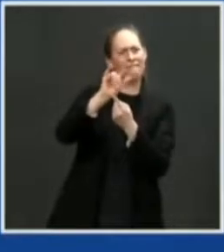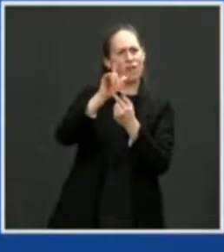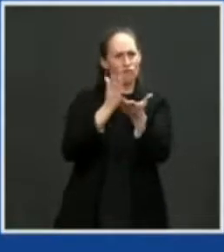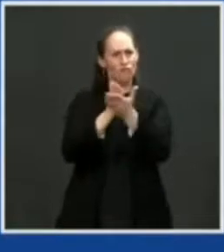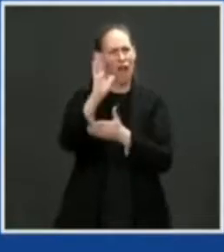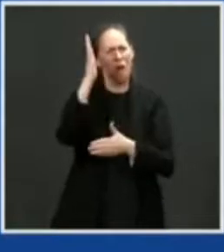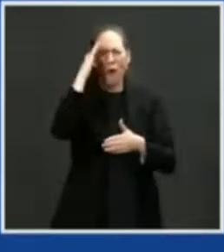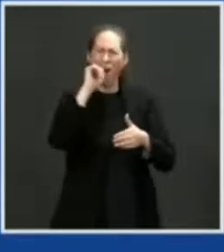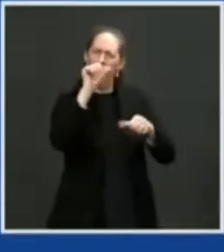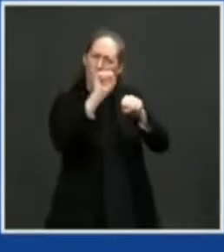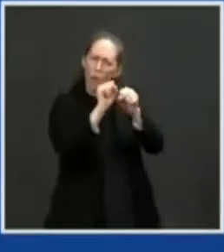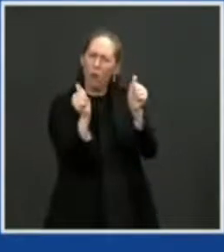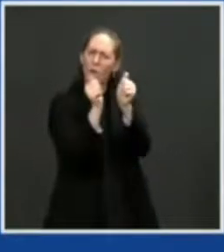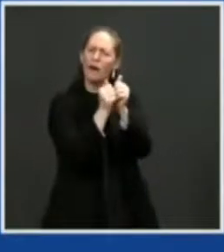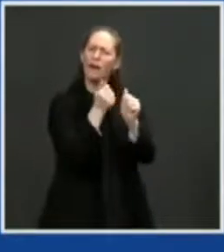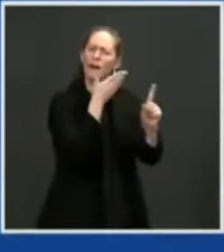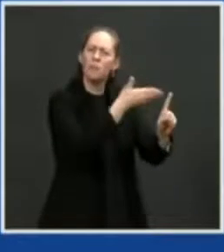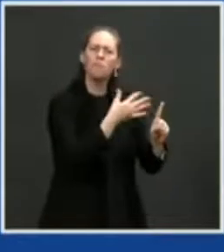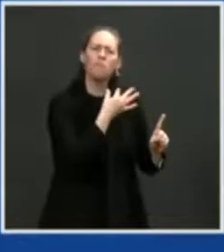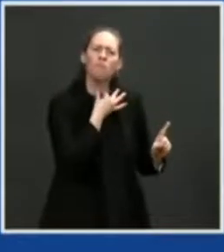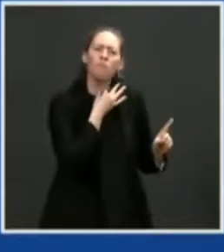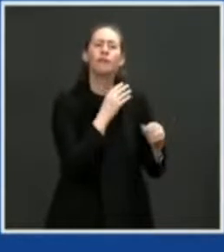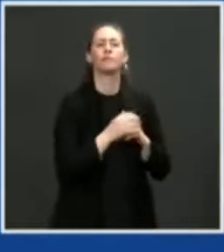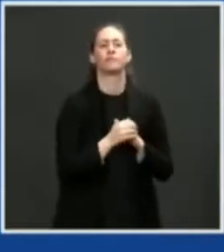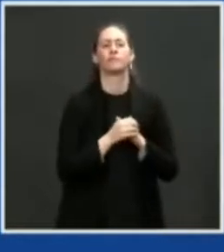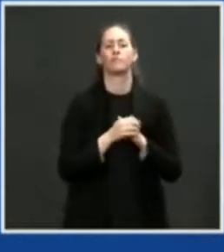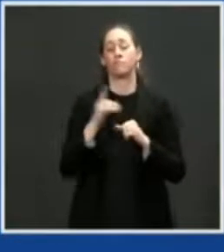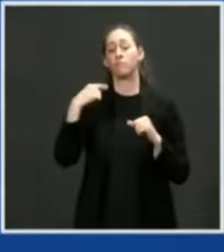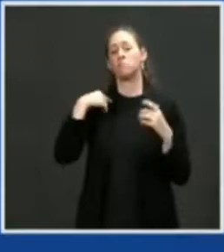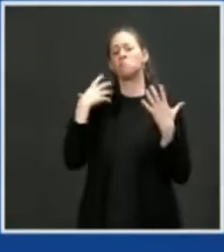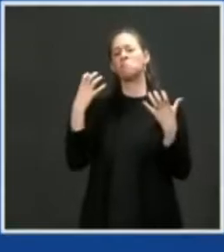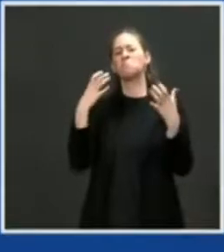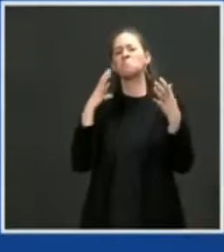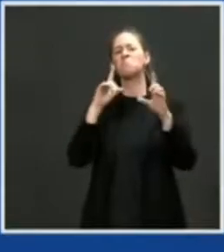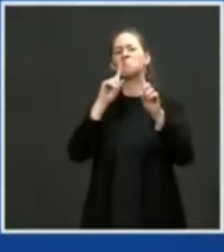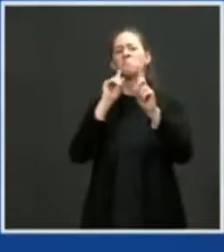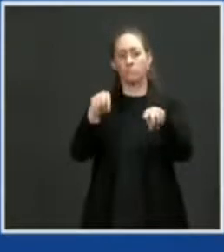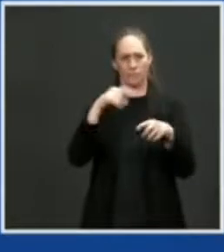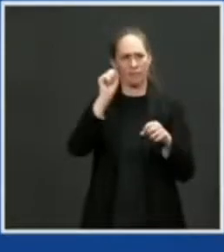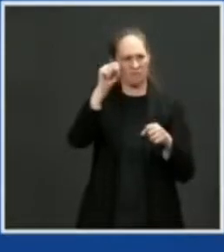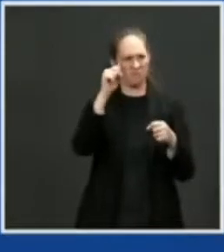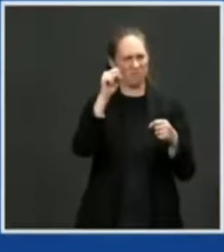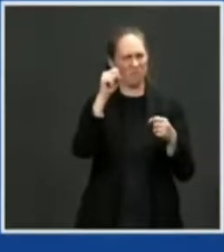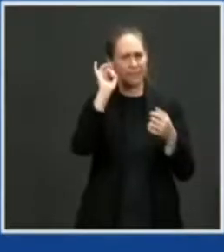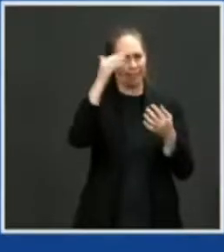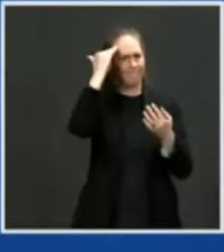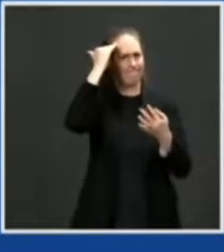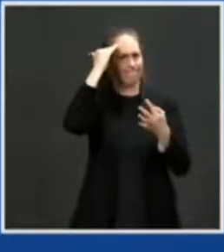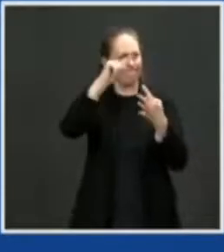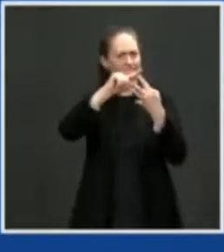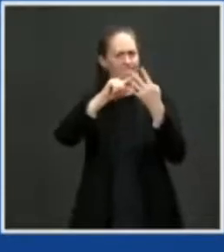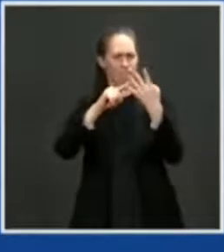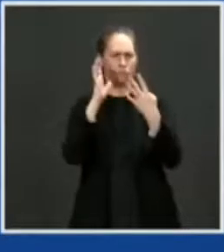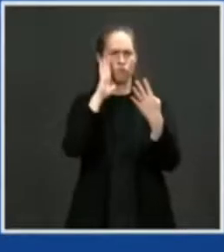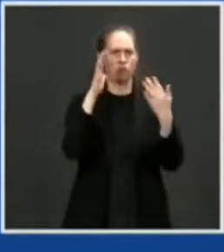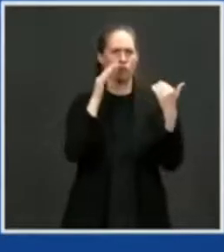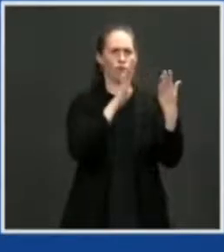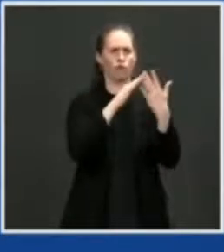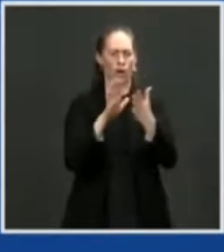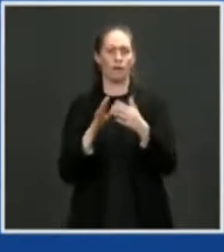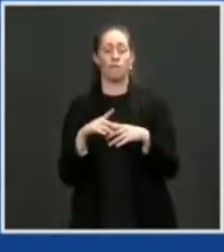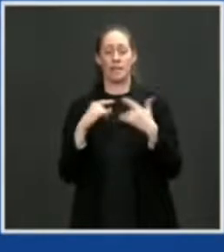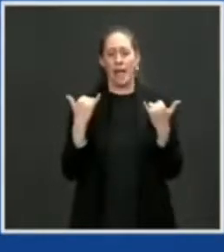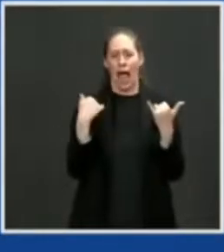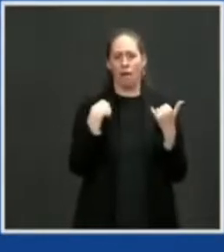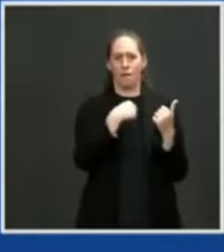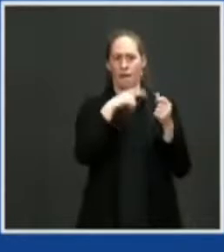deal with all of those problems. The question is, we're going to deal with them all. Priorities as they come. I got lots of energy to do that. The first question you asked. The